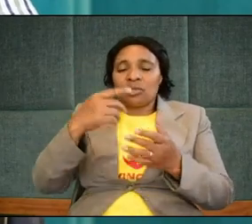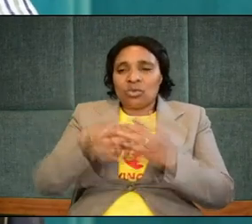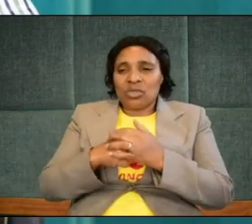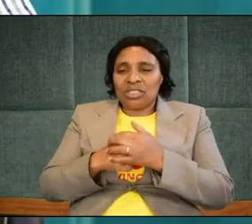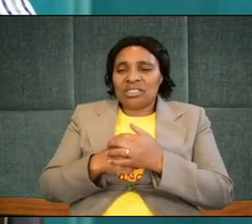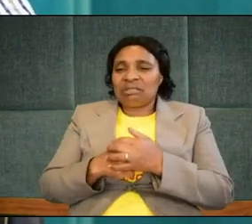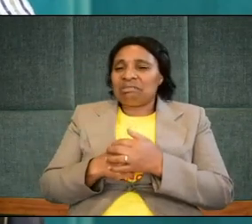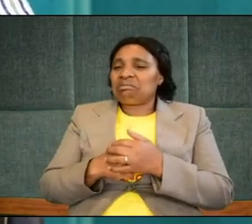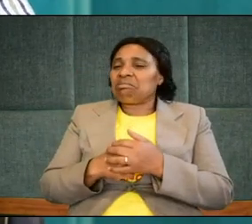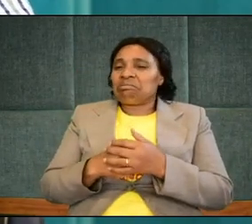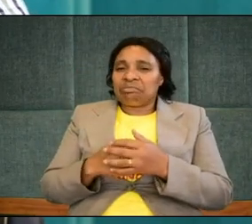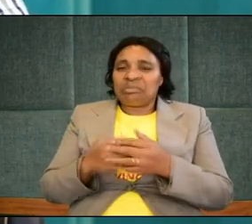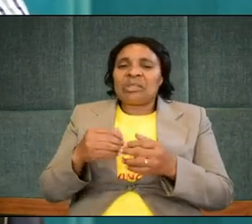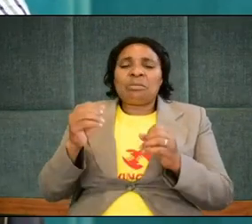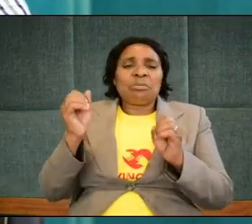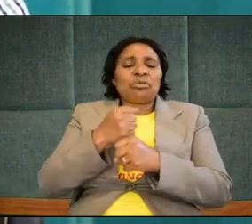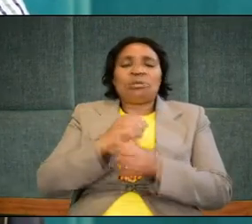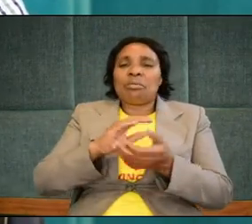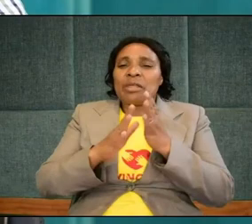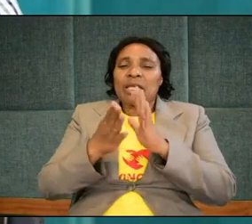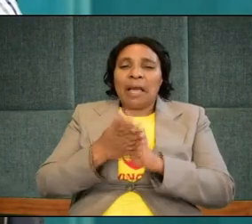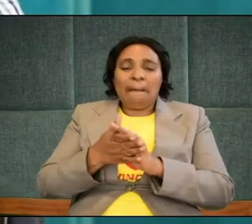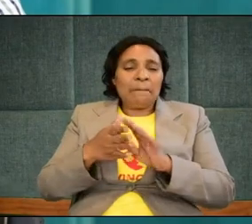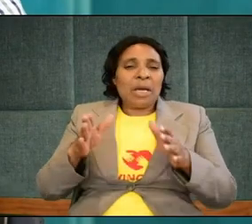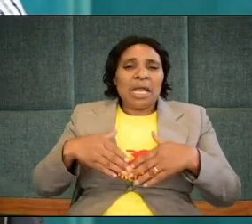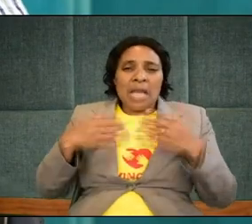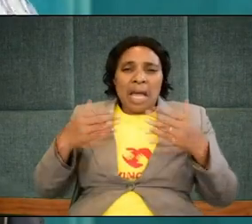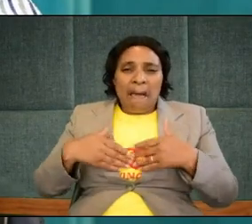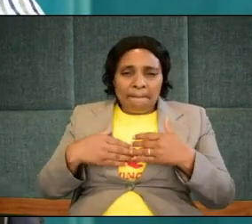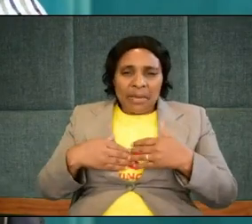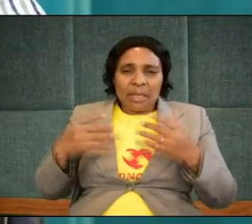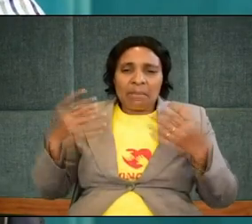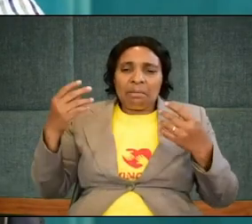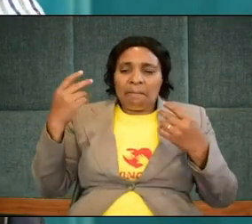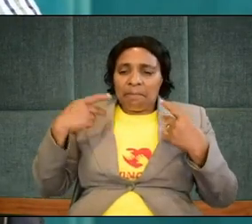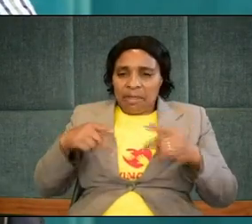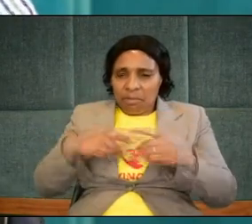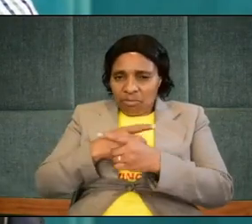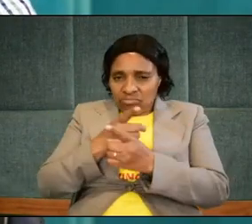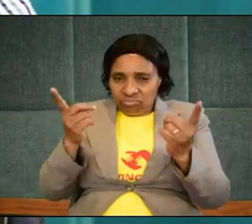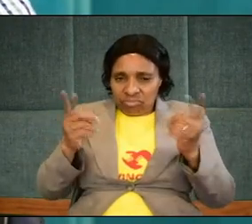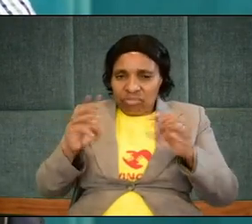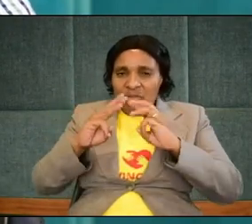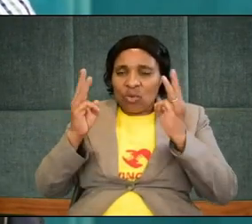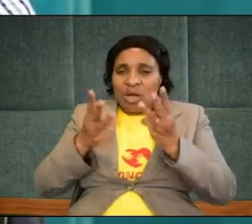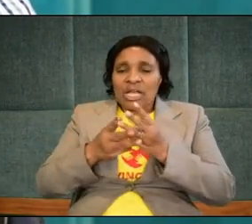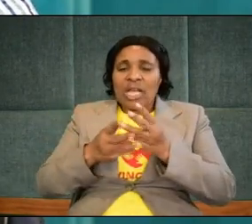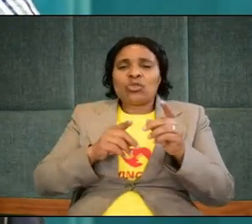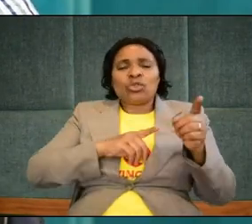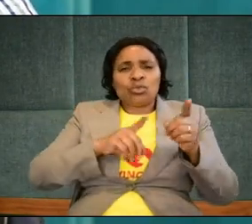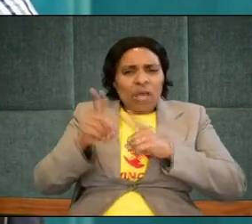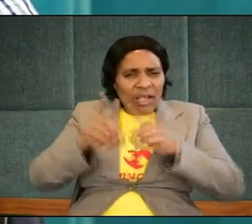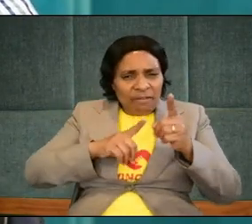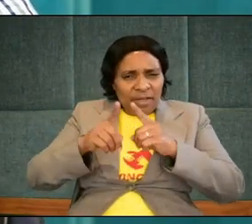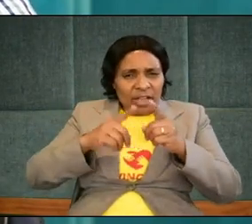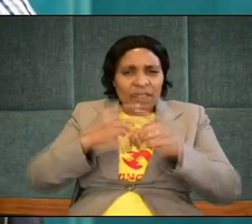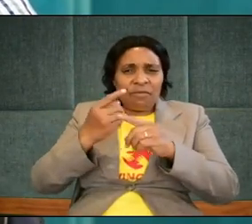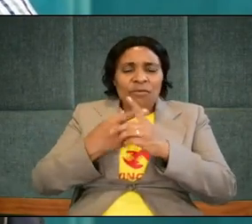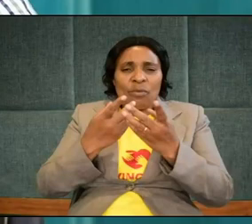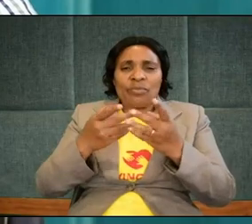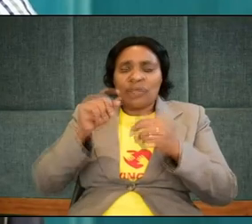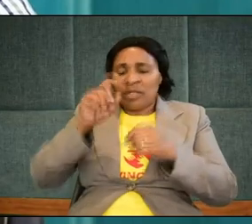let's not be unhappy campers in this world. As we journey from Egypt to the promised land, let us